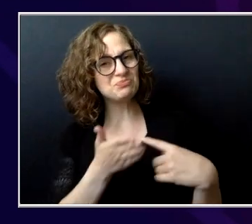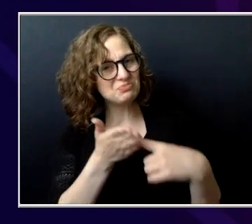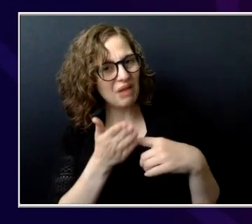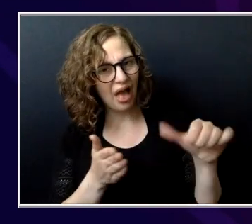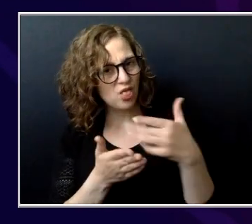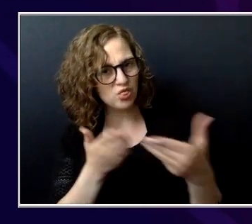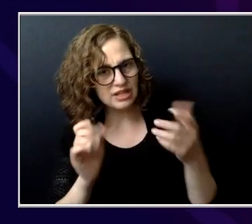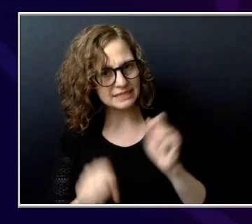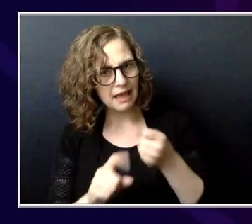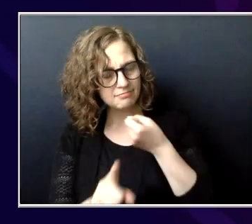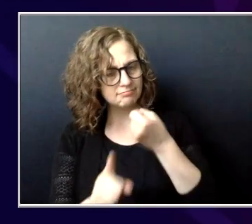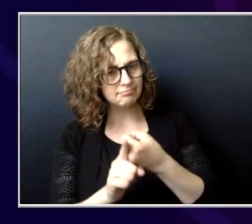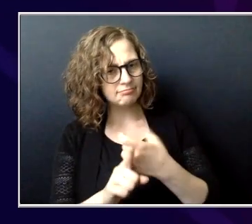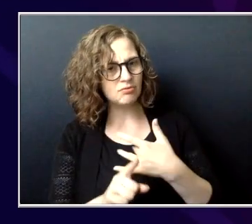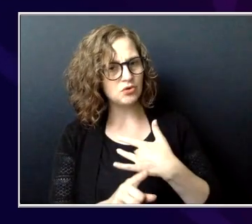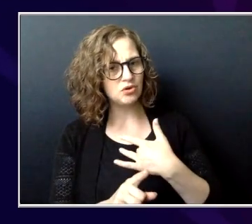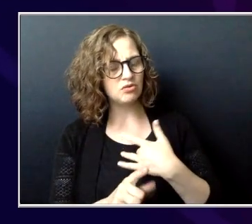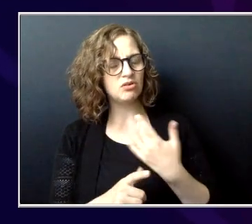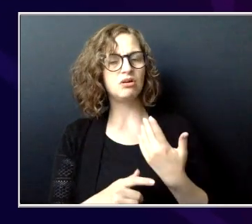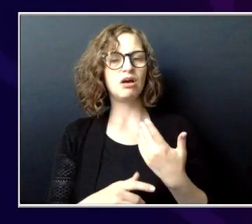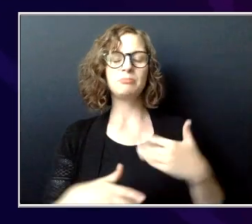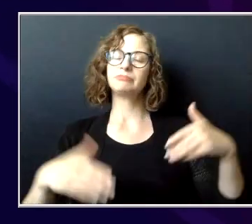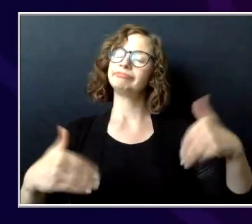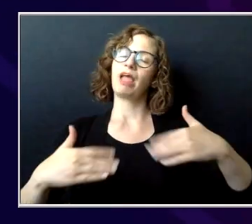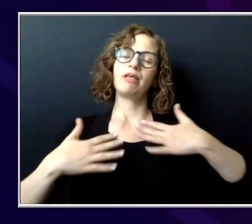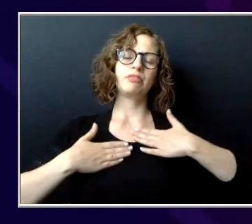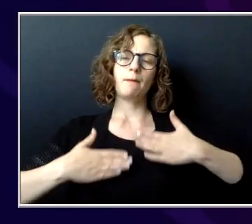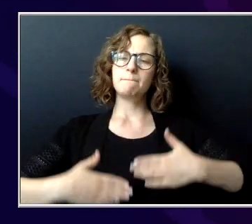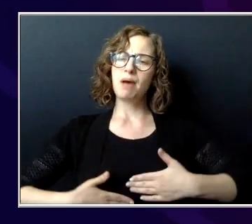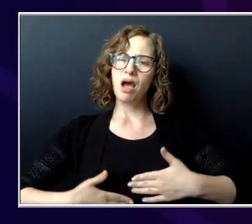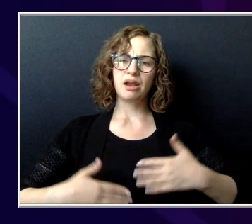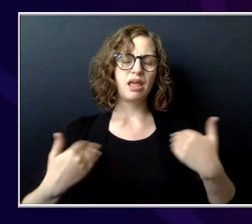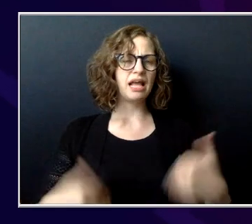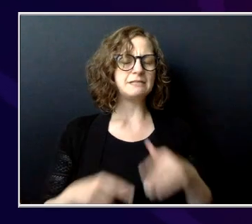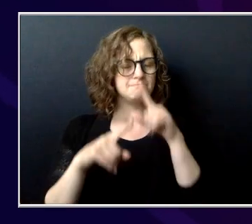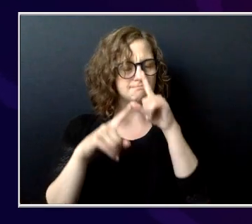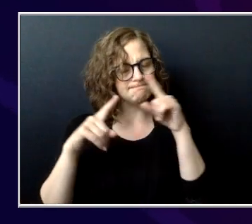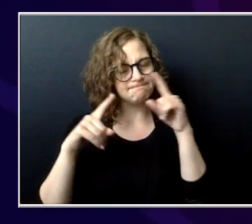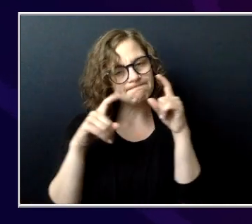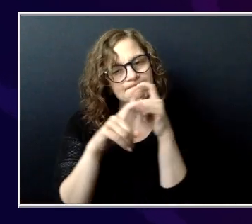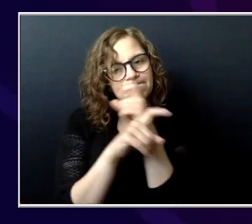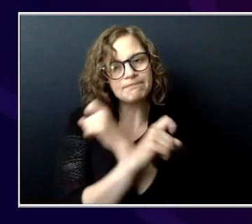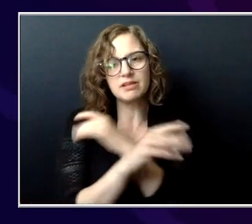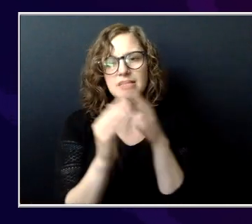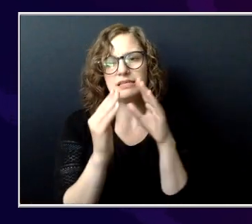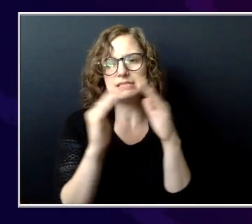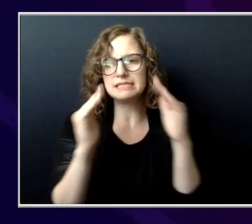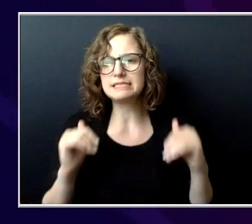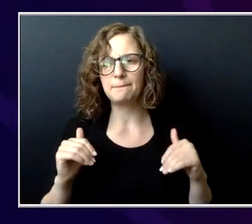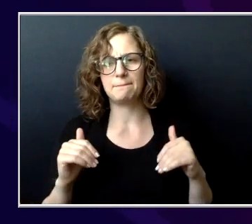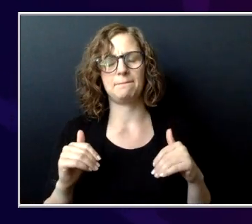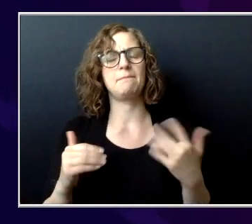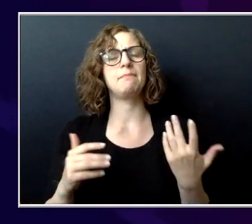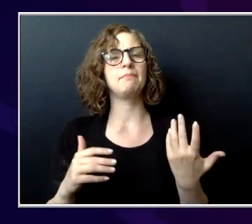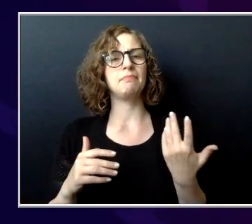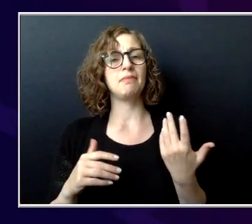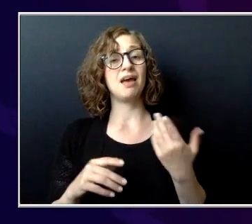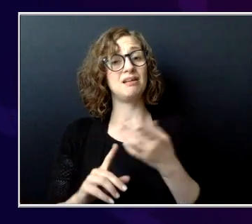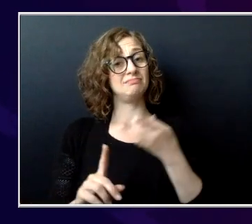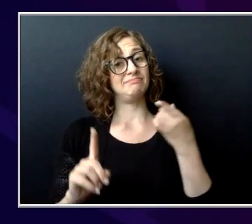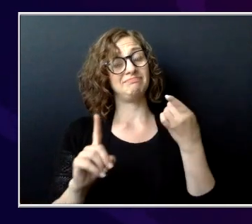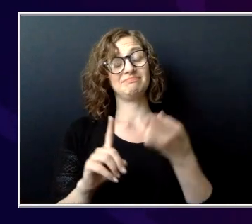body's such an intricate thing, or existing thing, and bottom line is it recognizes